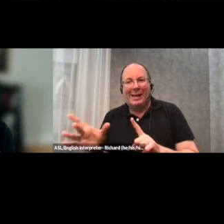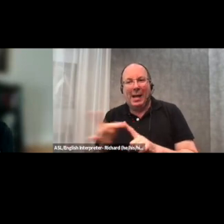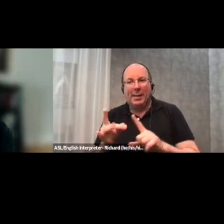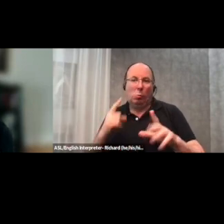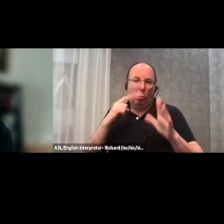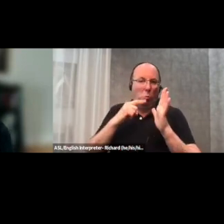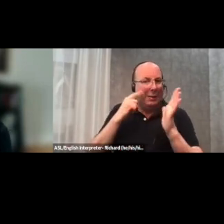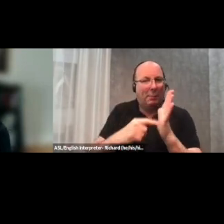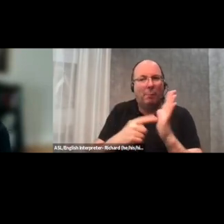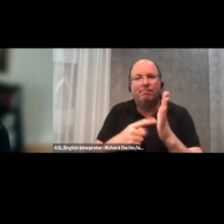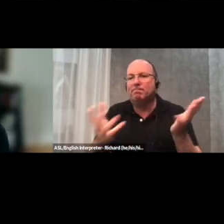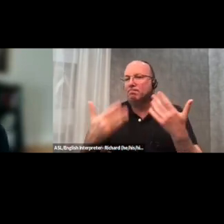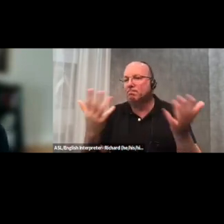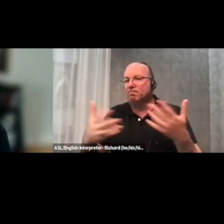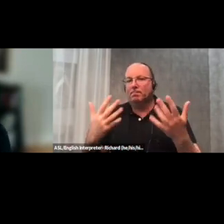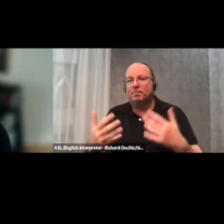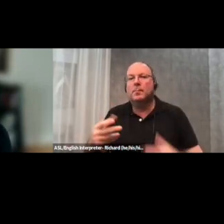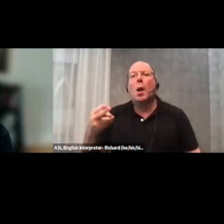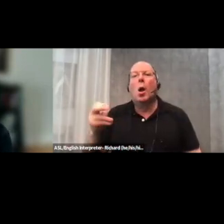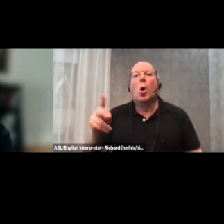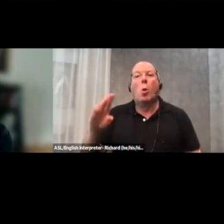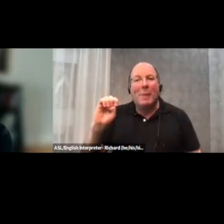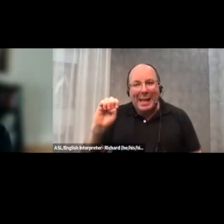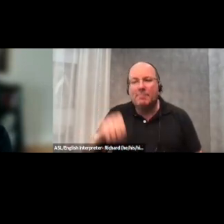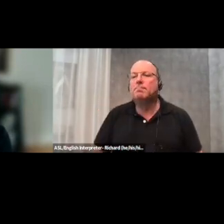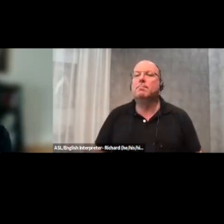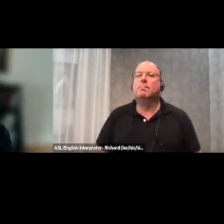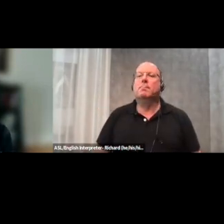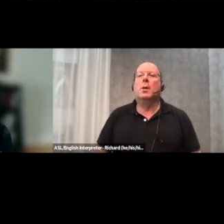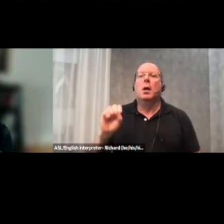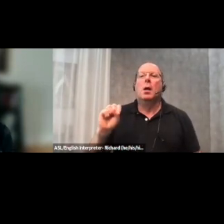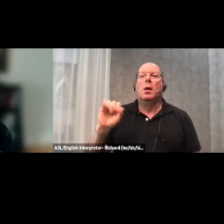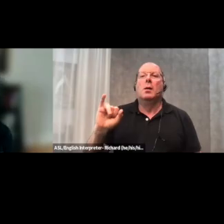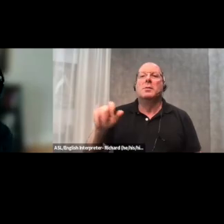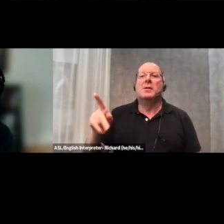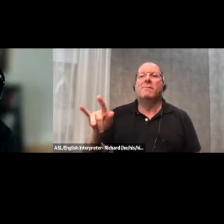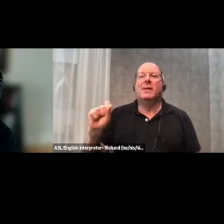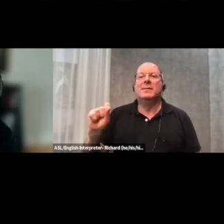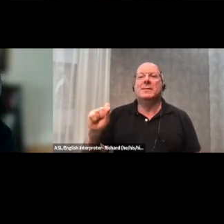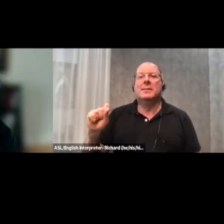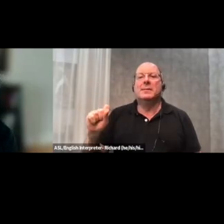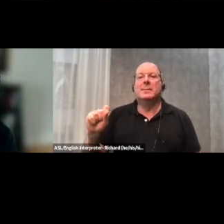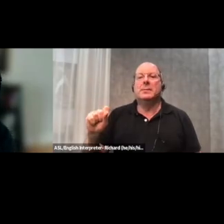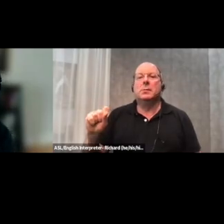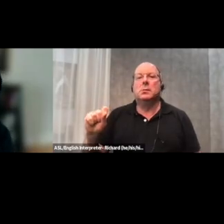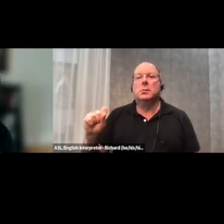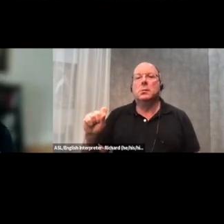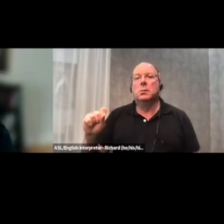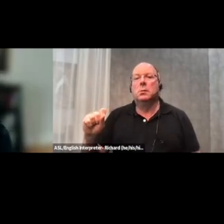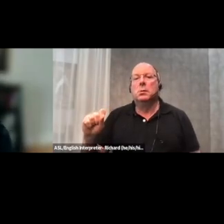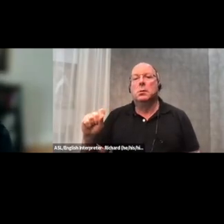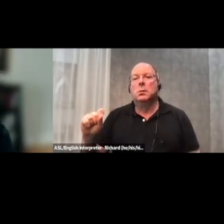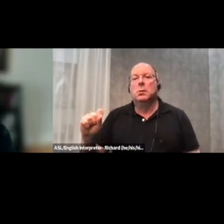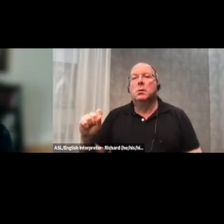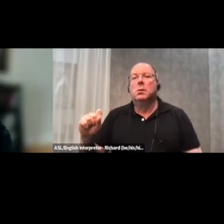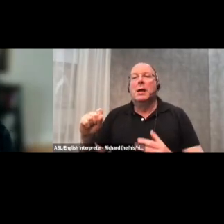For example, herpes or syphilis. Usually, like our hands are